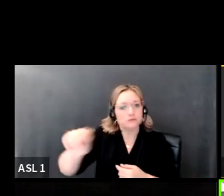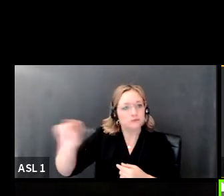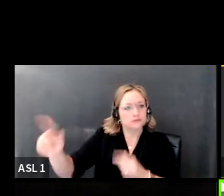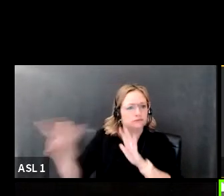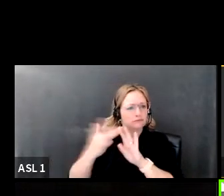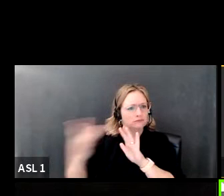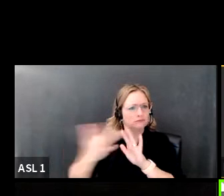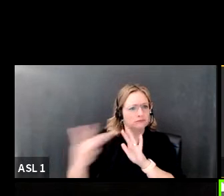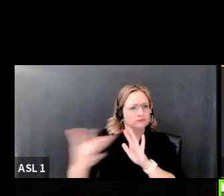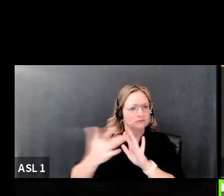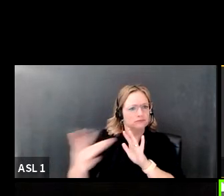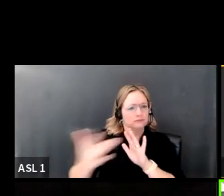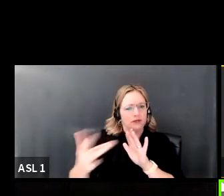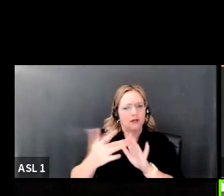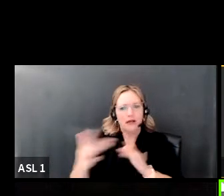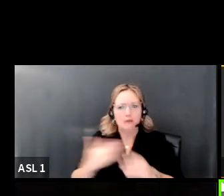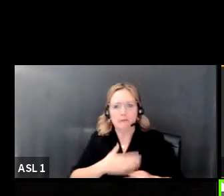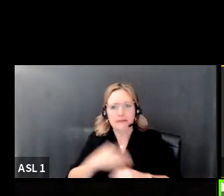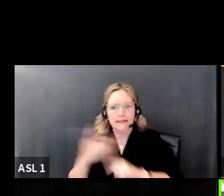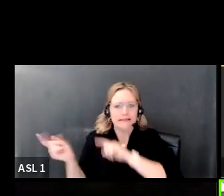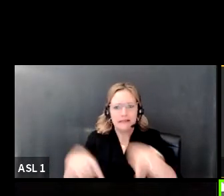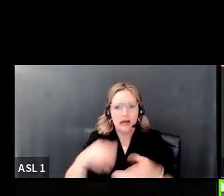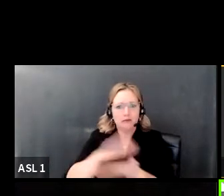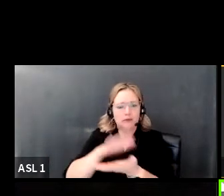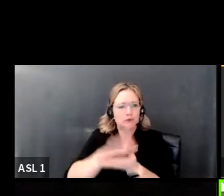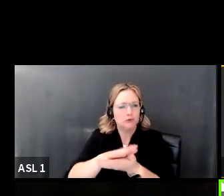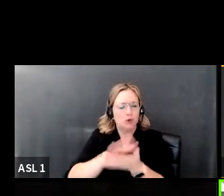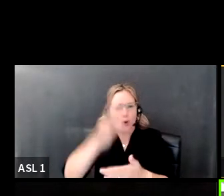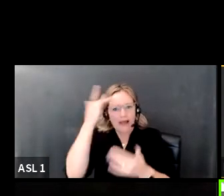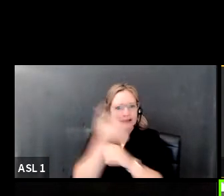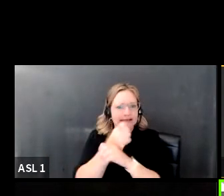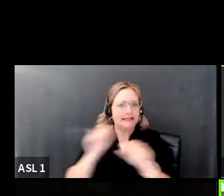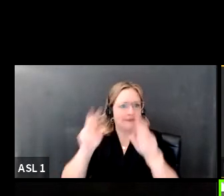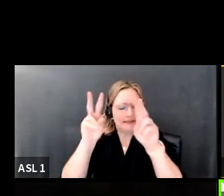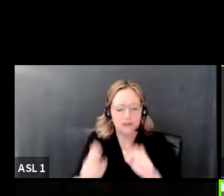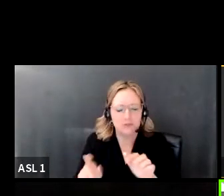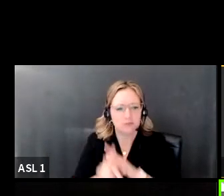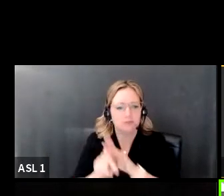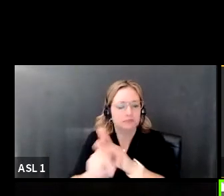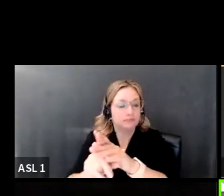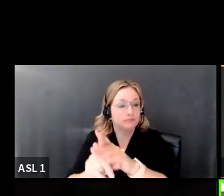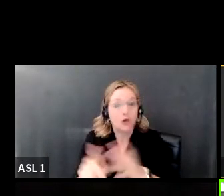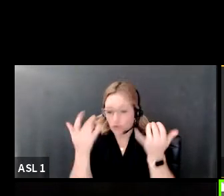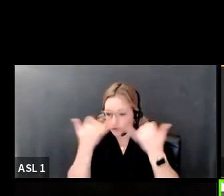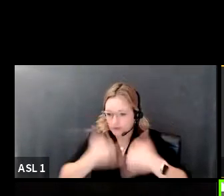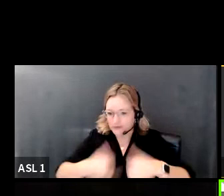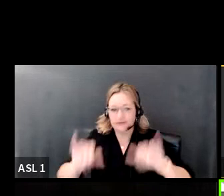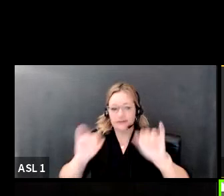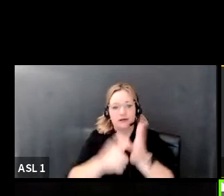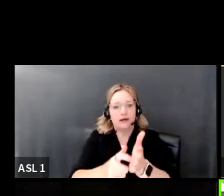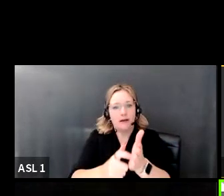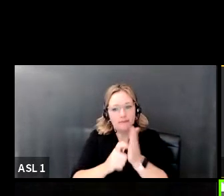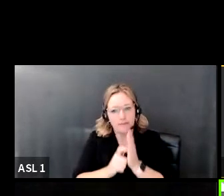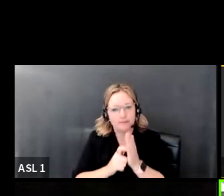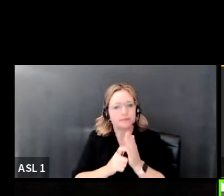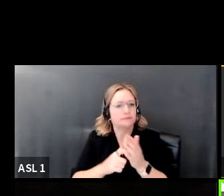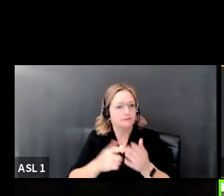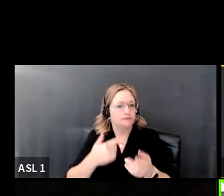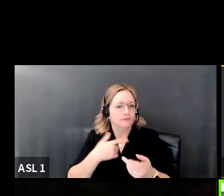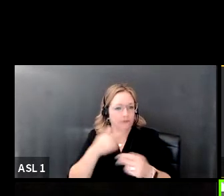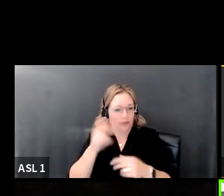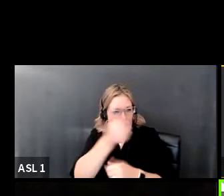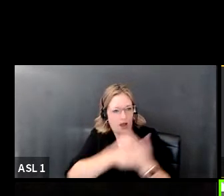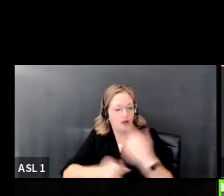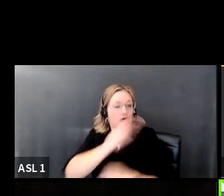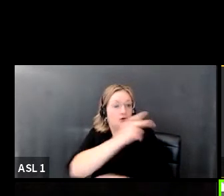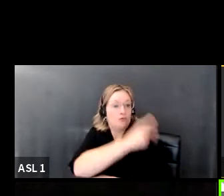to come to the schools to address public safety issues there are still a mandatory requirement through the school boards and provincial legislation for